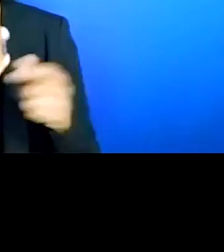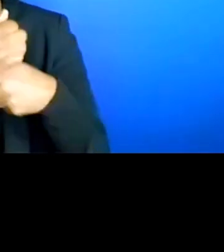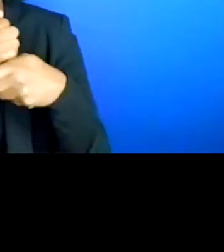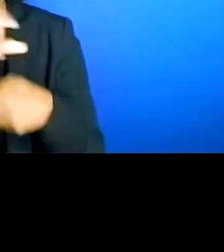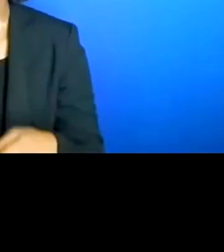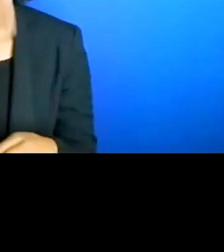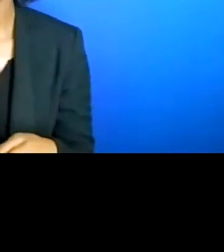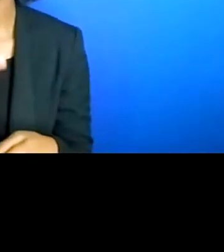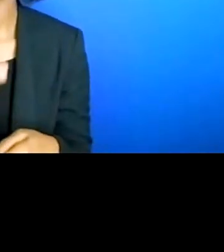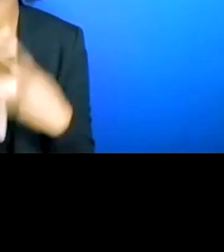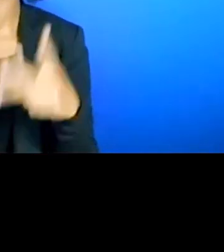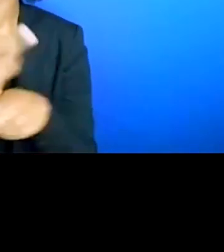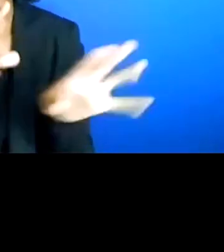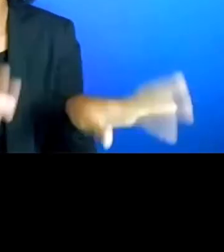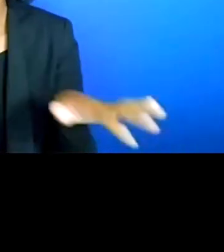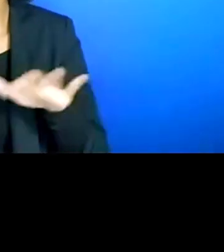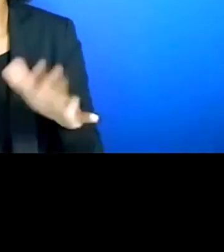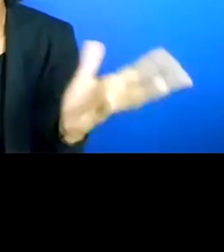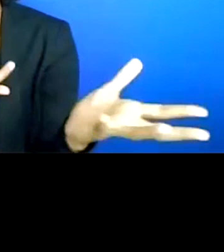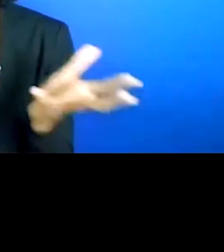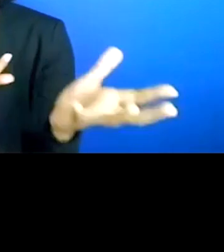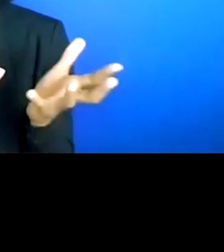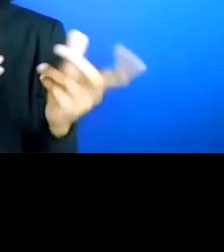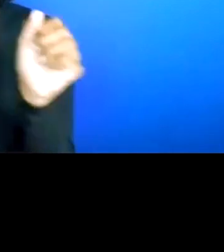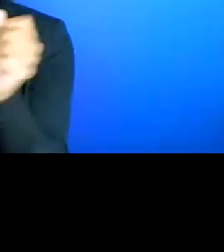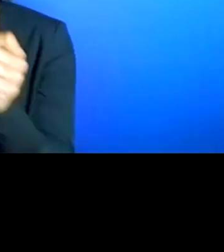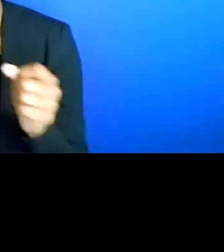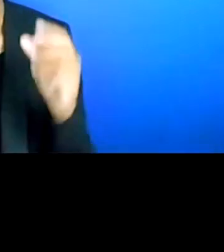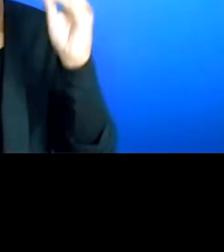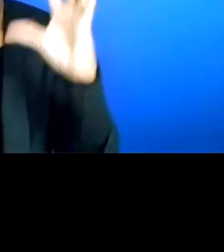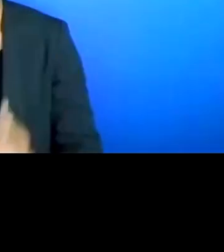nature, and have a very informal conversation with the instructors.